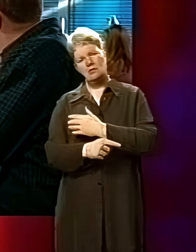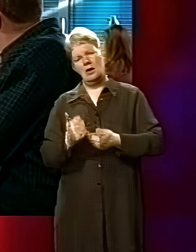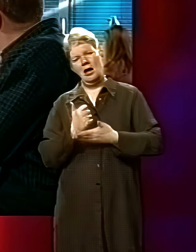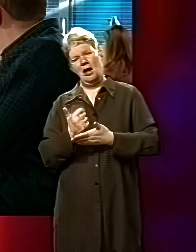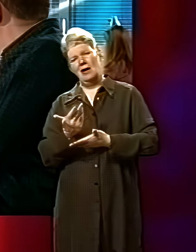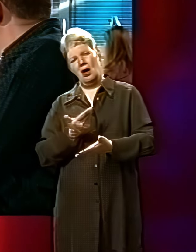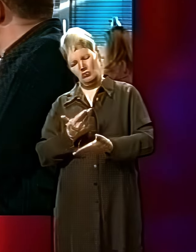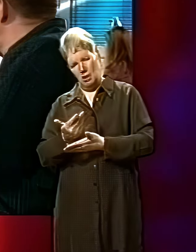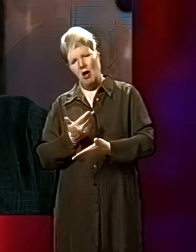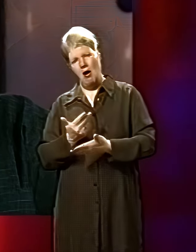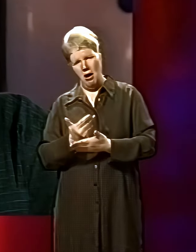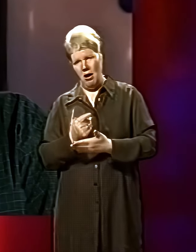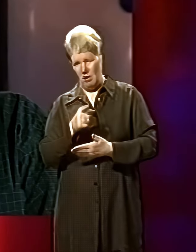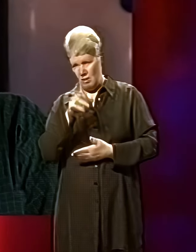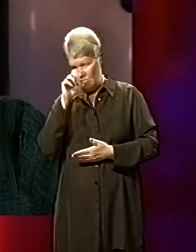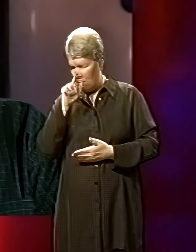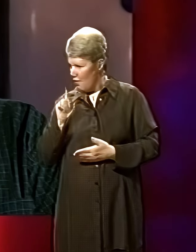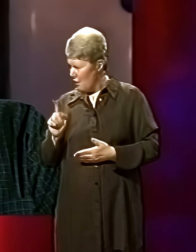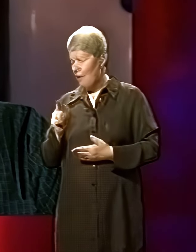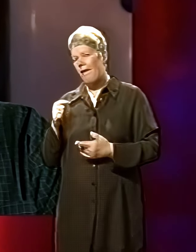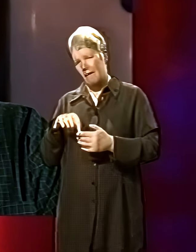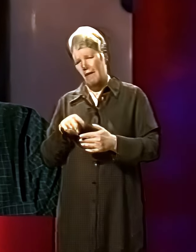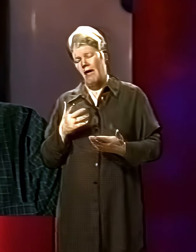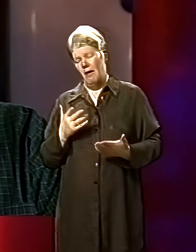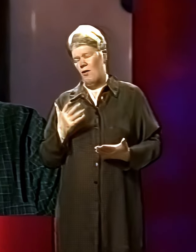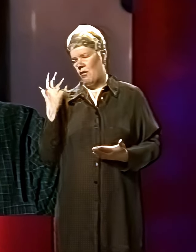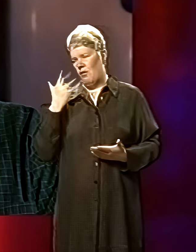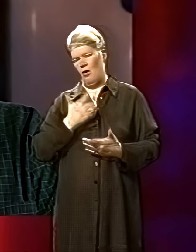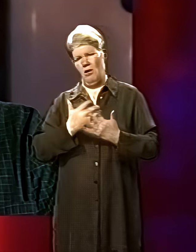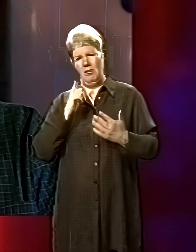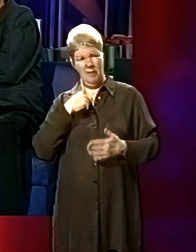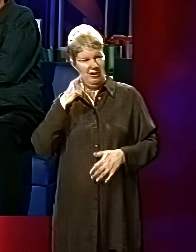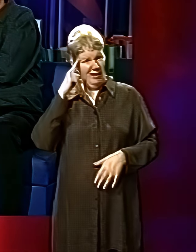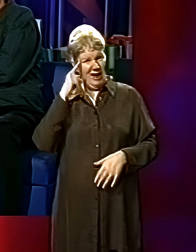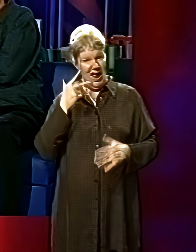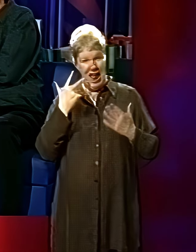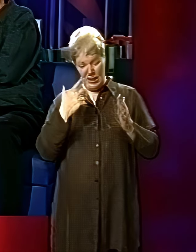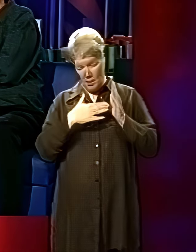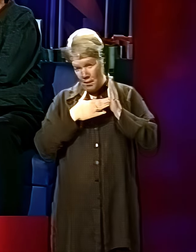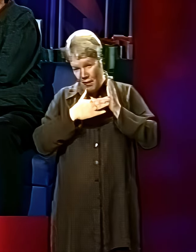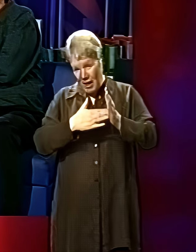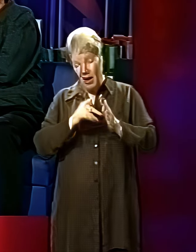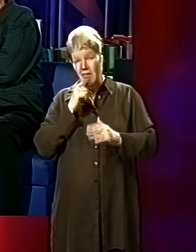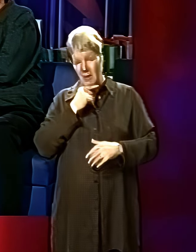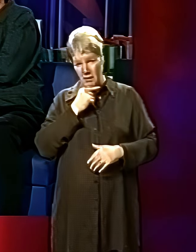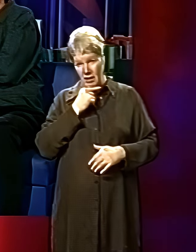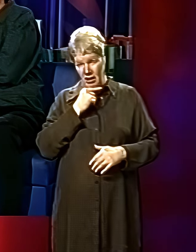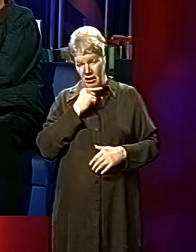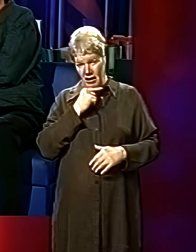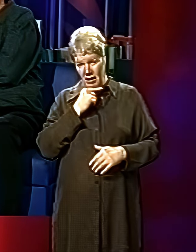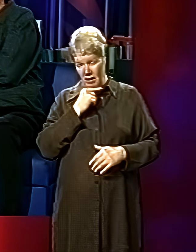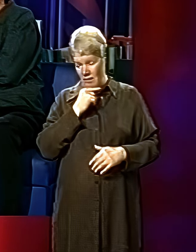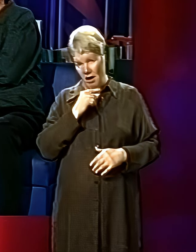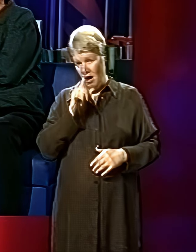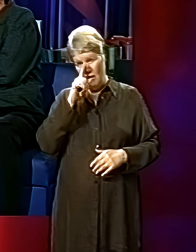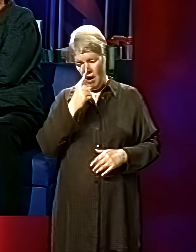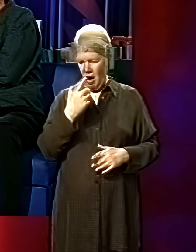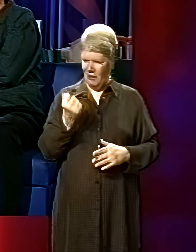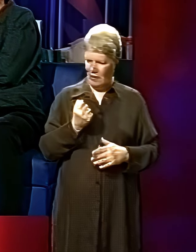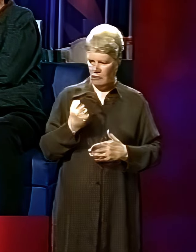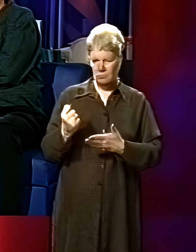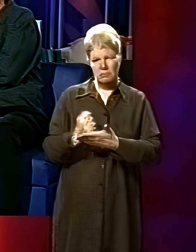course, many people will remember that. A lot of people in this country, I think it's nearly 8 million, are excluded from mainstream credit.